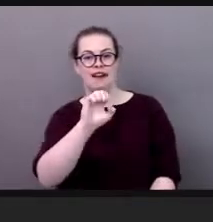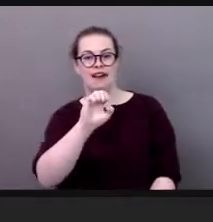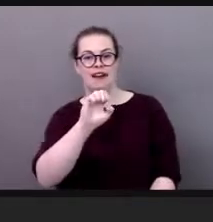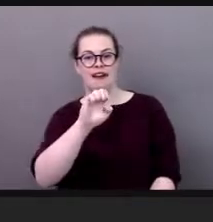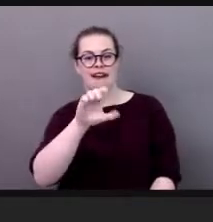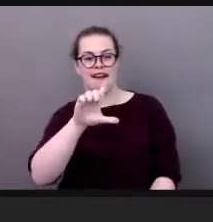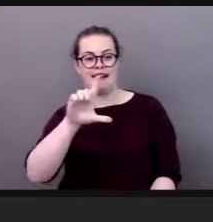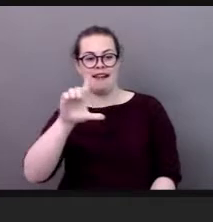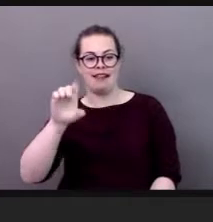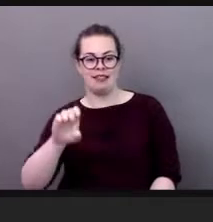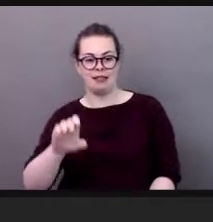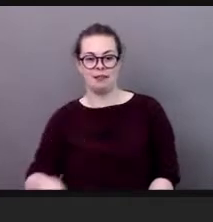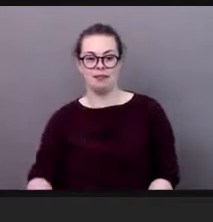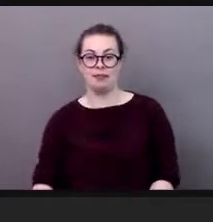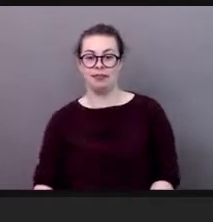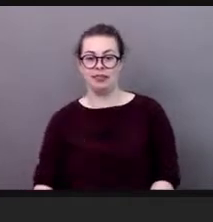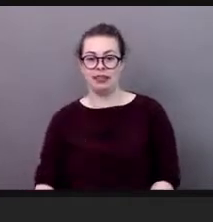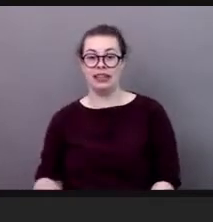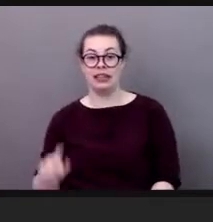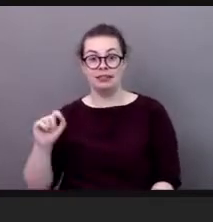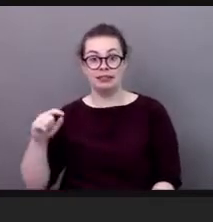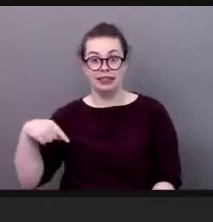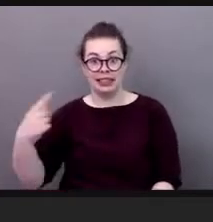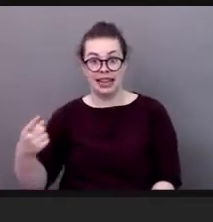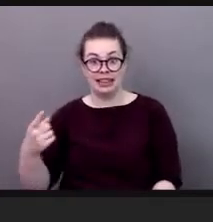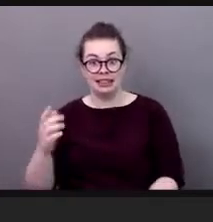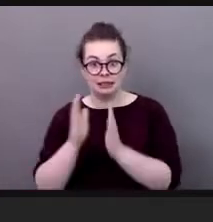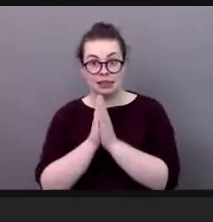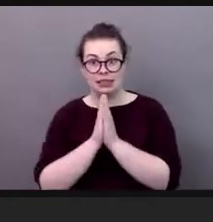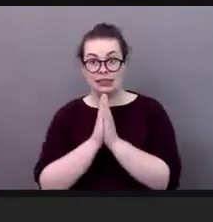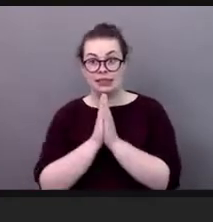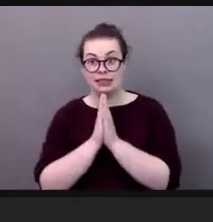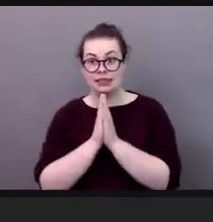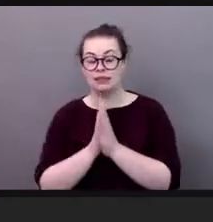just as a bit of, if you can move to the next slide, Gaëlle.